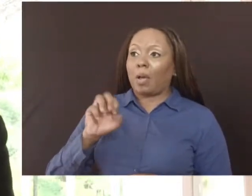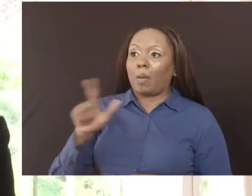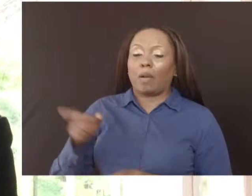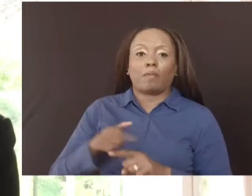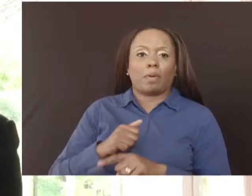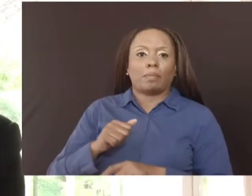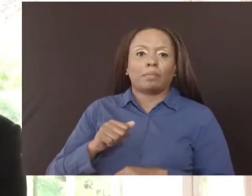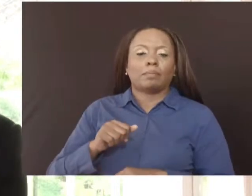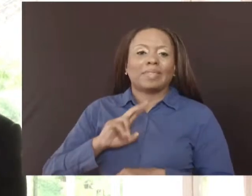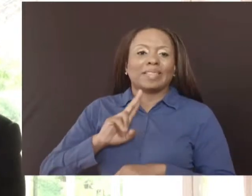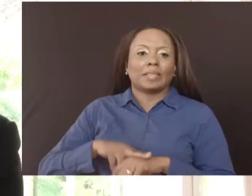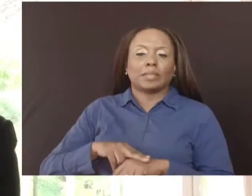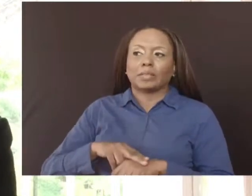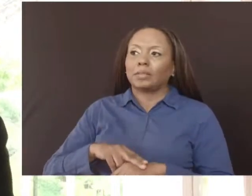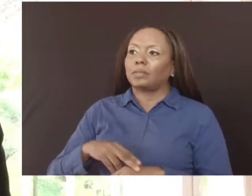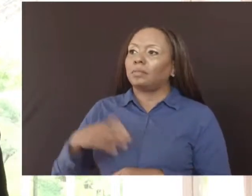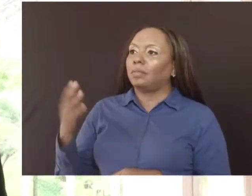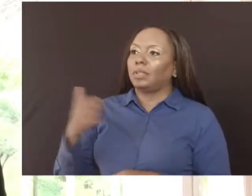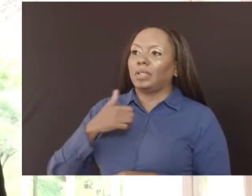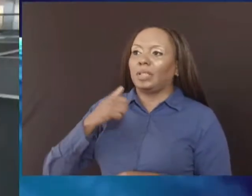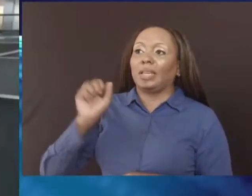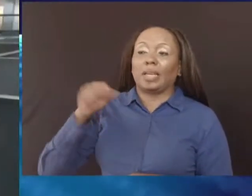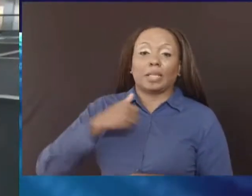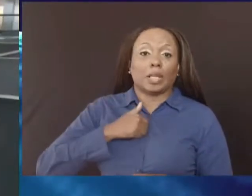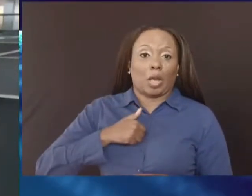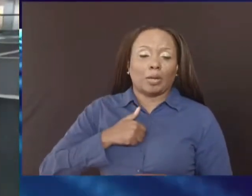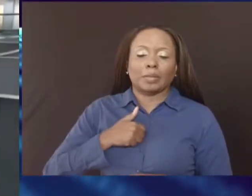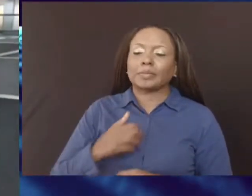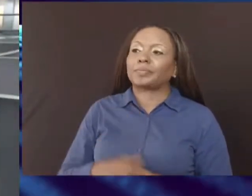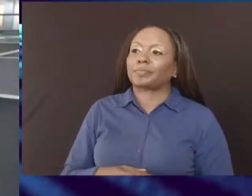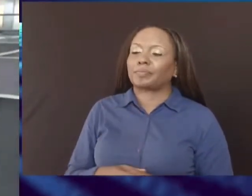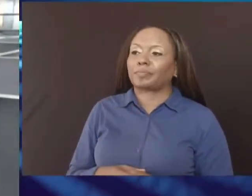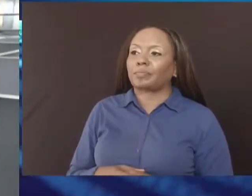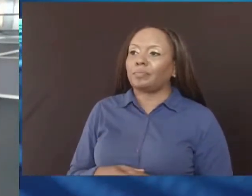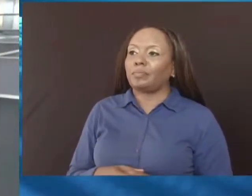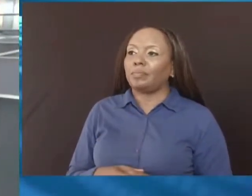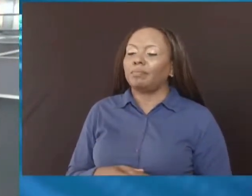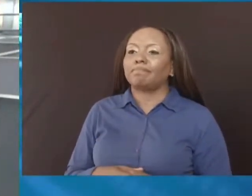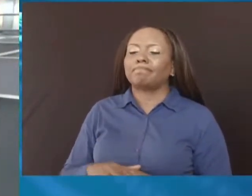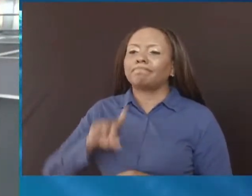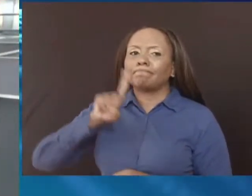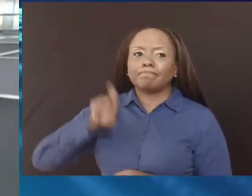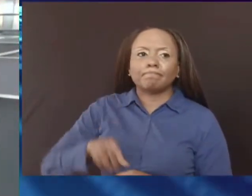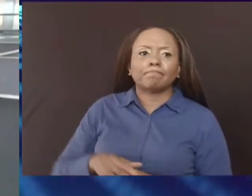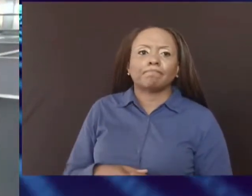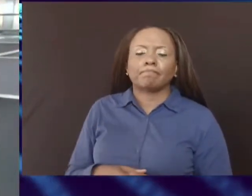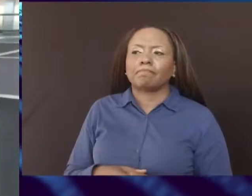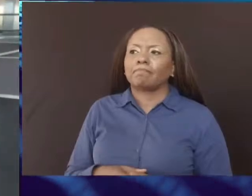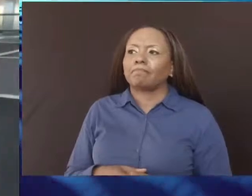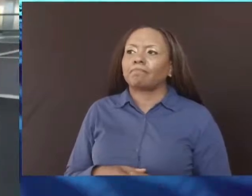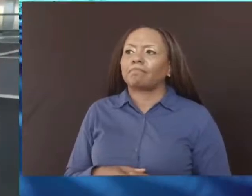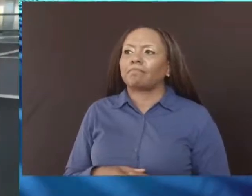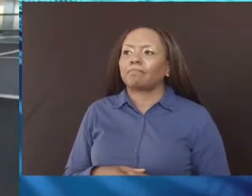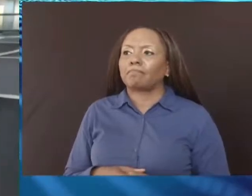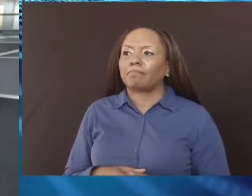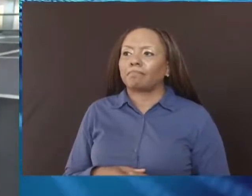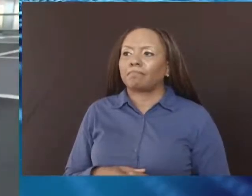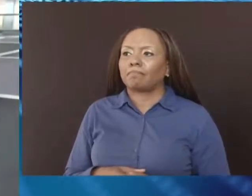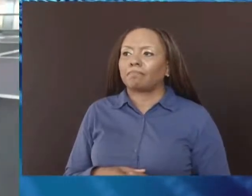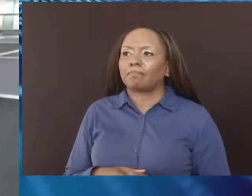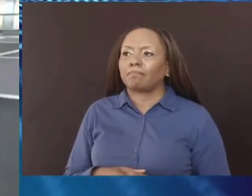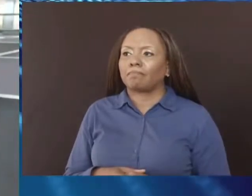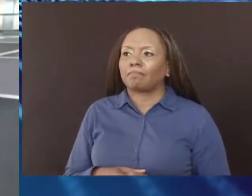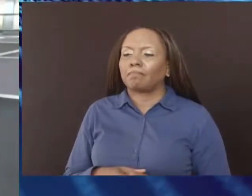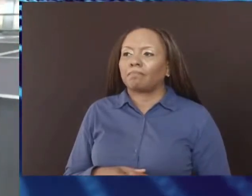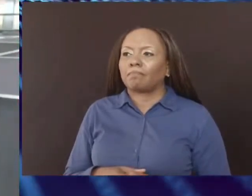Yes, please. Apologies for before. My question is to Dr. Grandison. Can you say how many people have been issued with